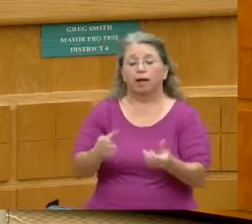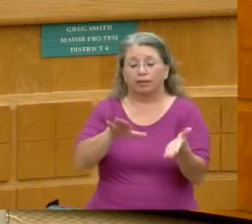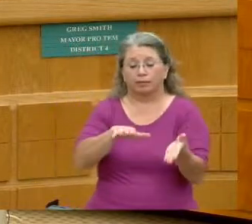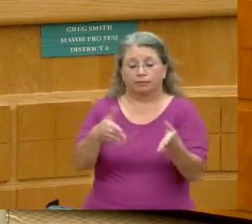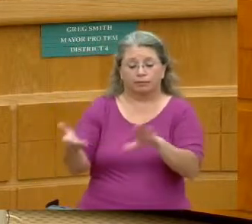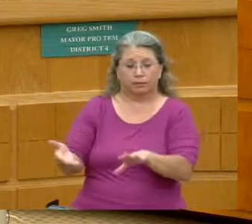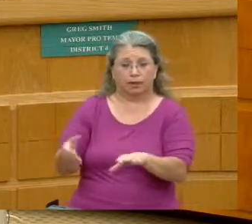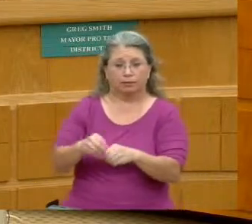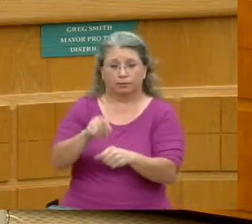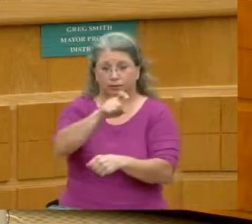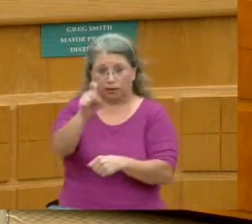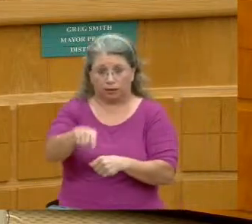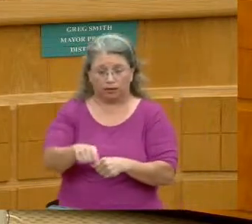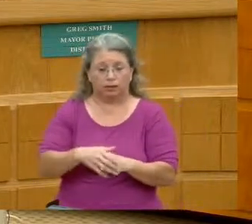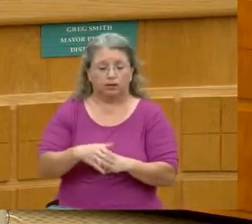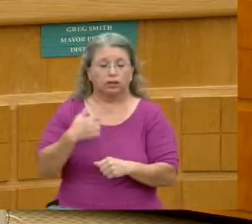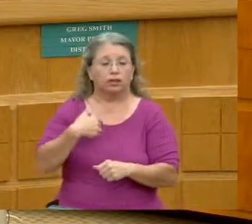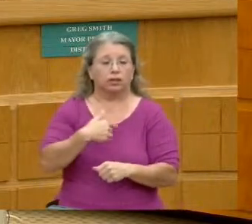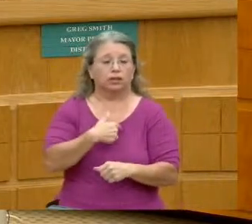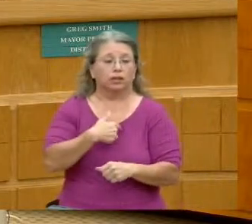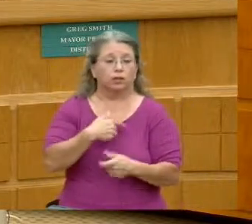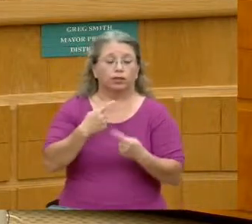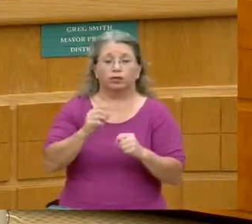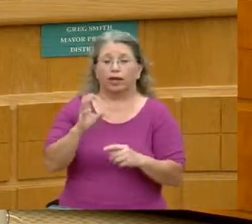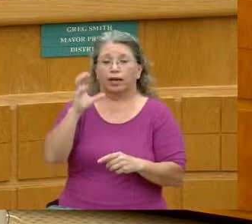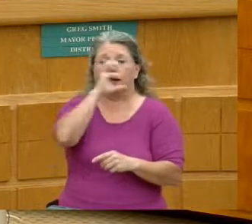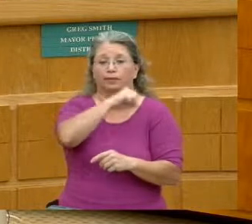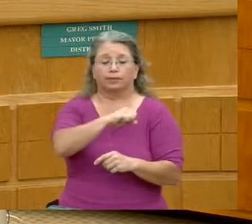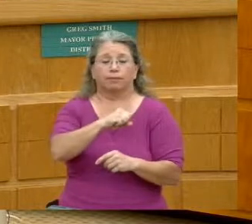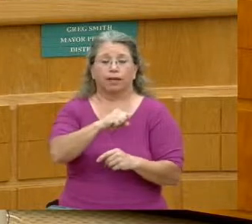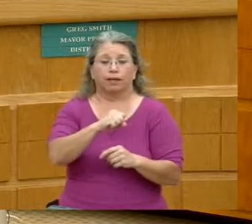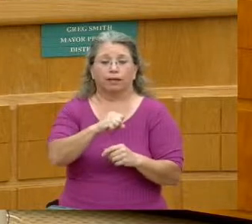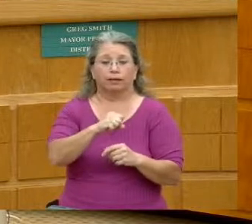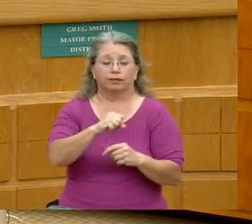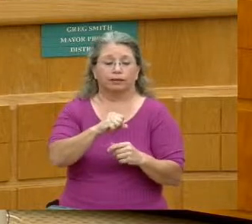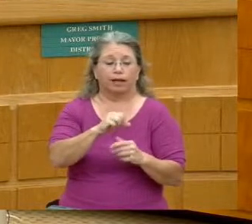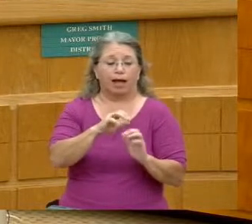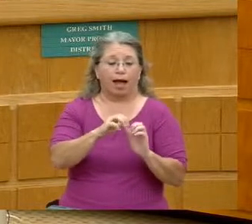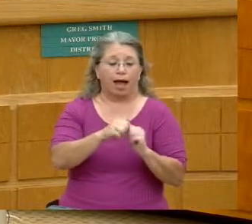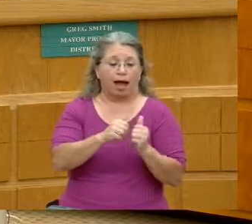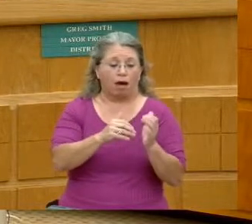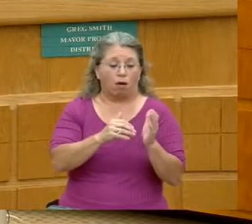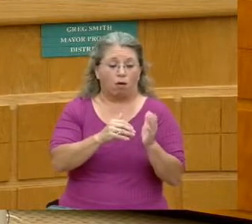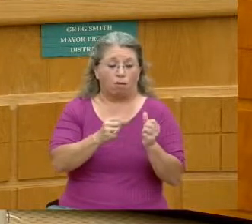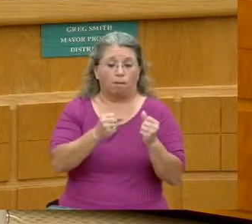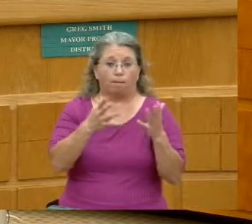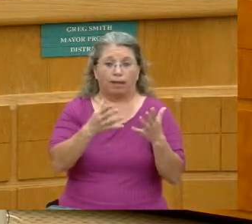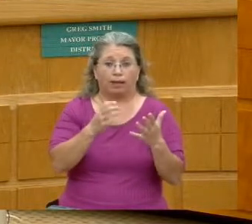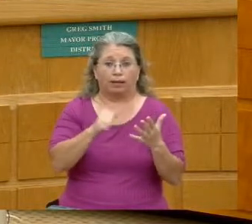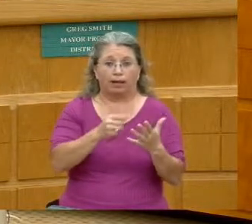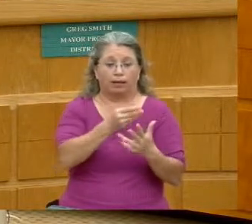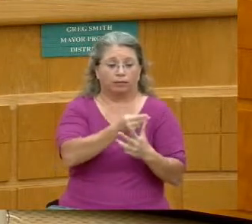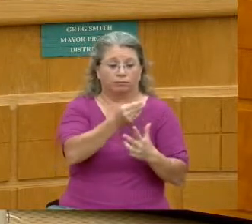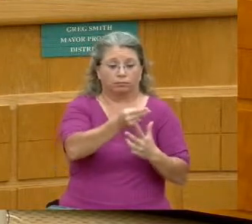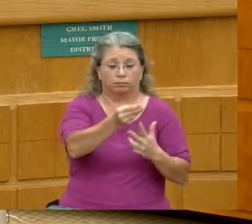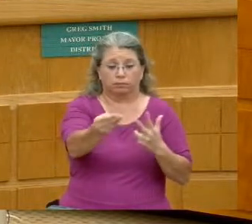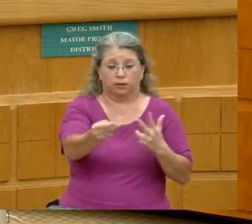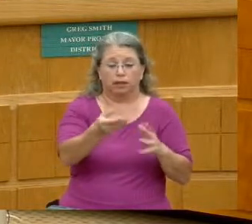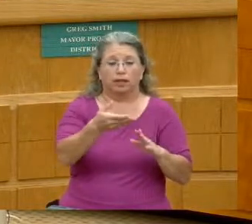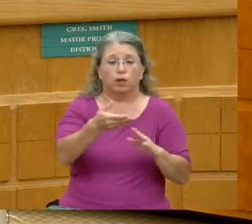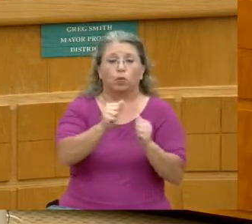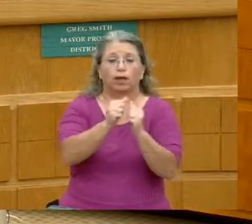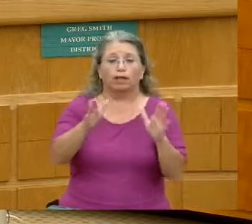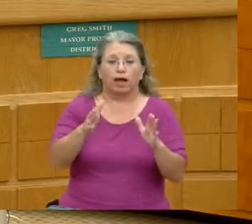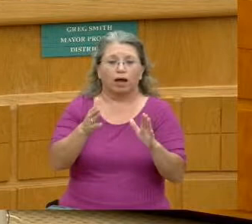is the transmission rate before interventions ever occurred, which is now 2.9. You'll notice sometimes this